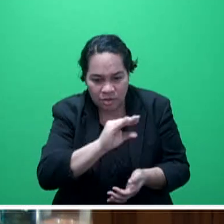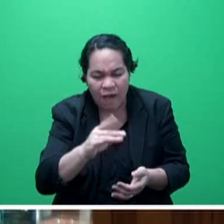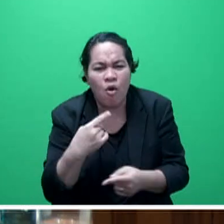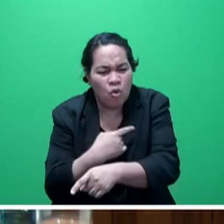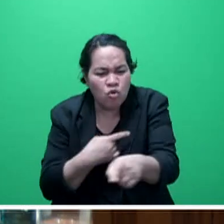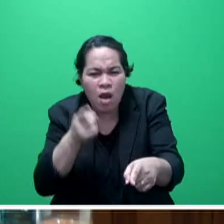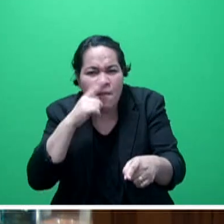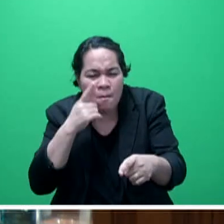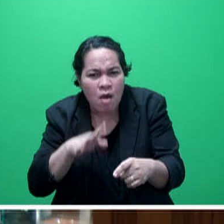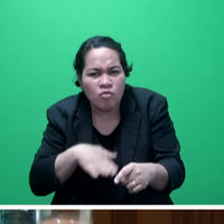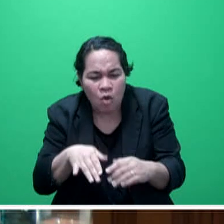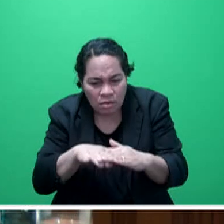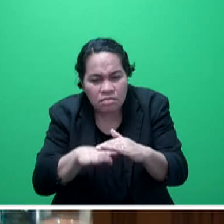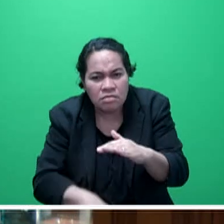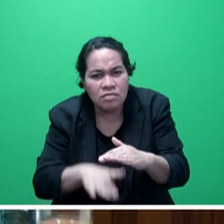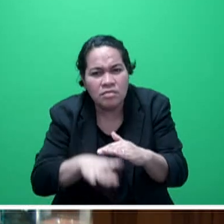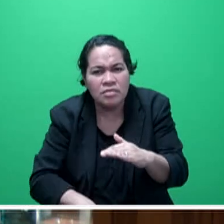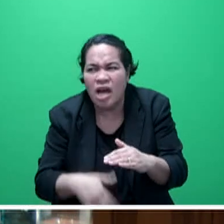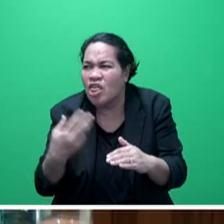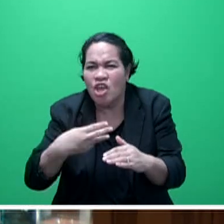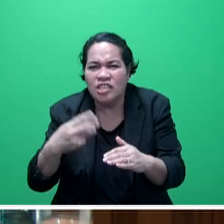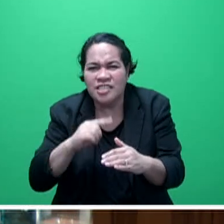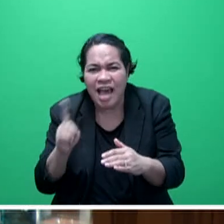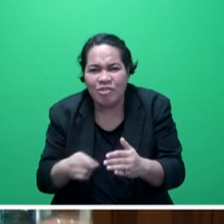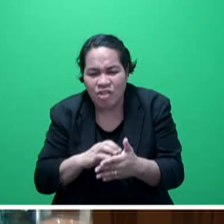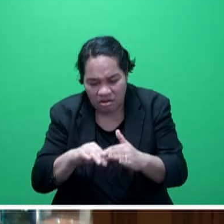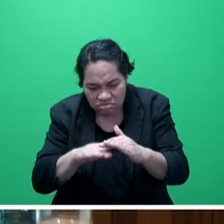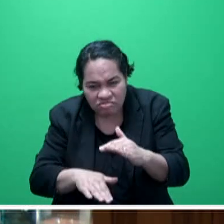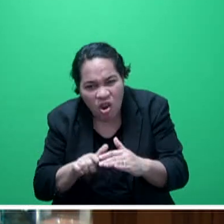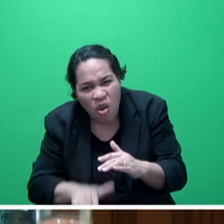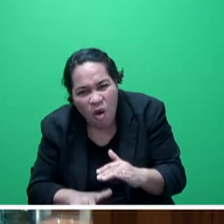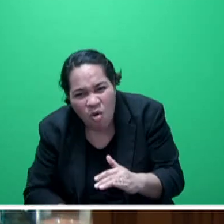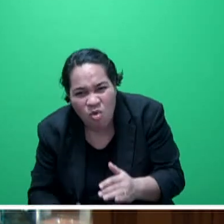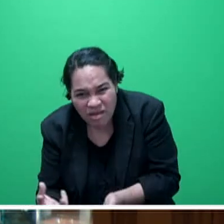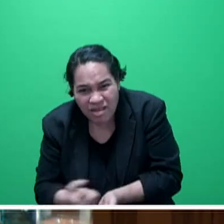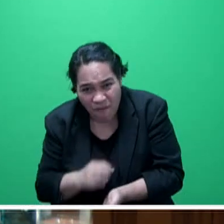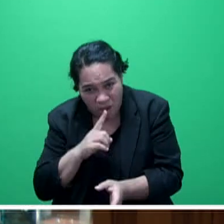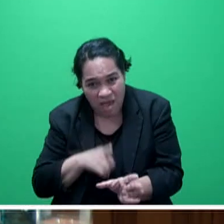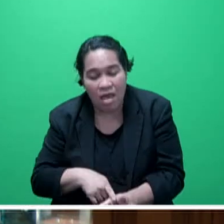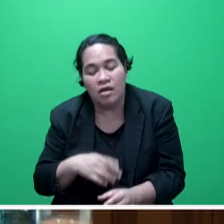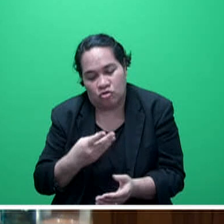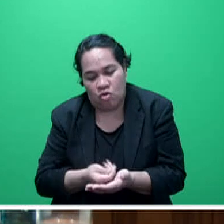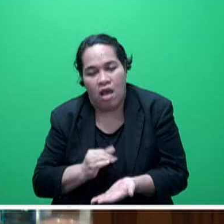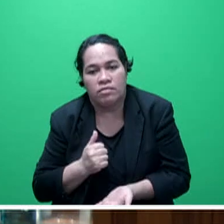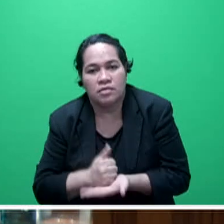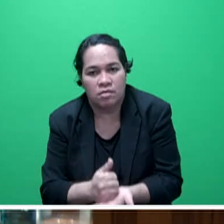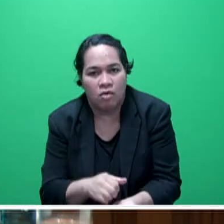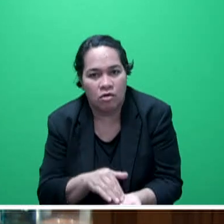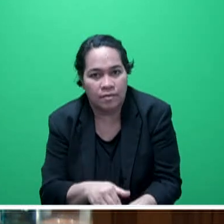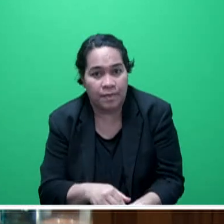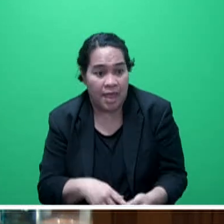earners. Ministry has introduced a number of innovative measures such as engaging with non-government